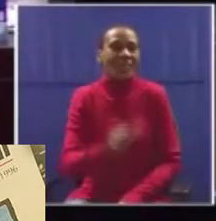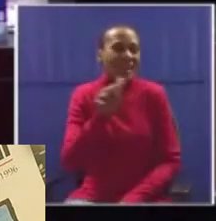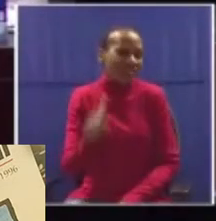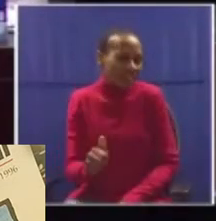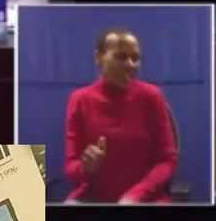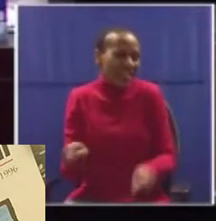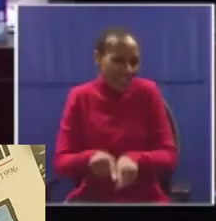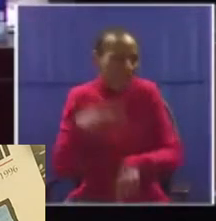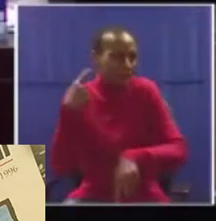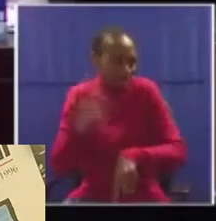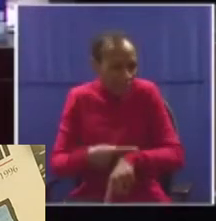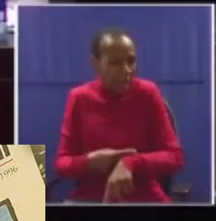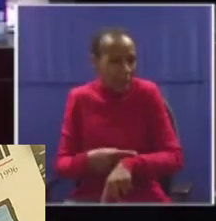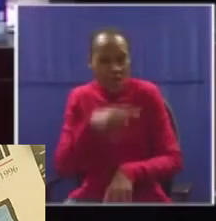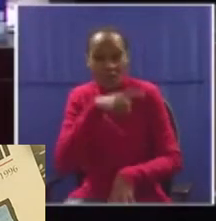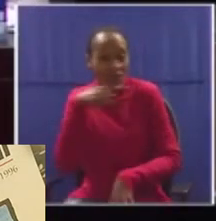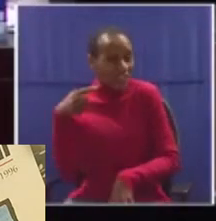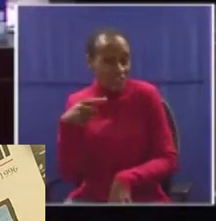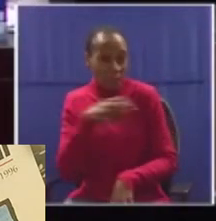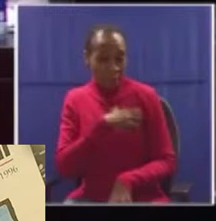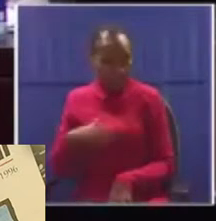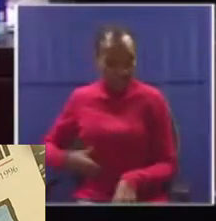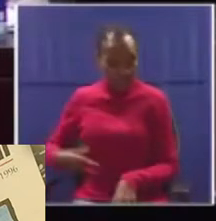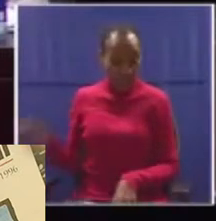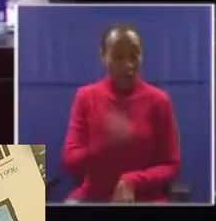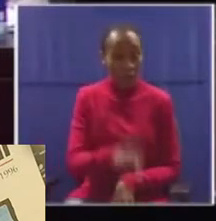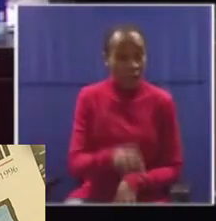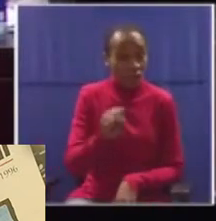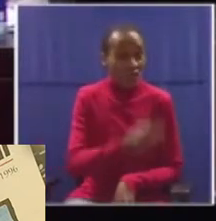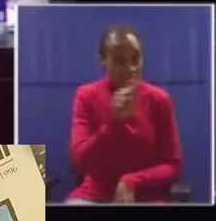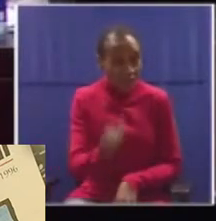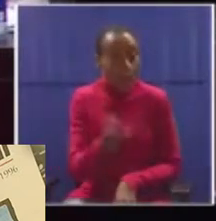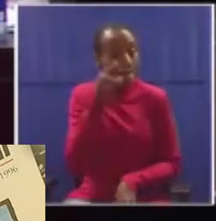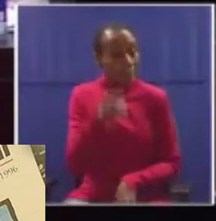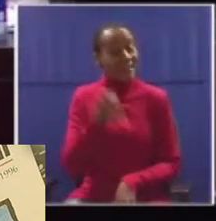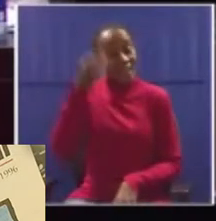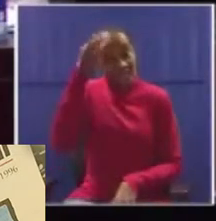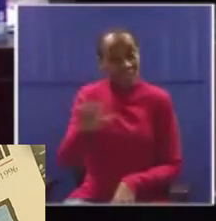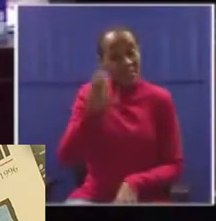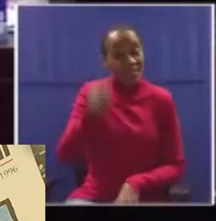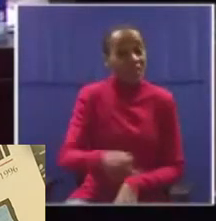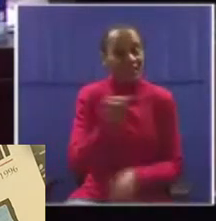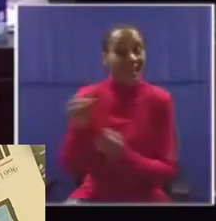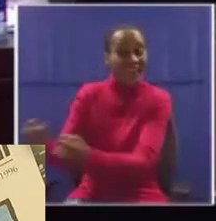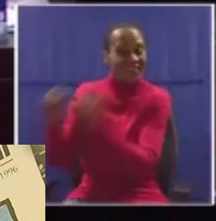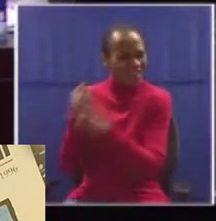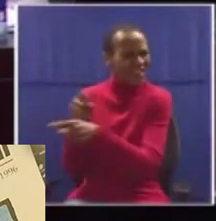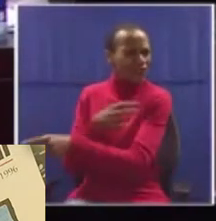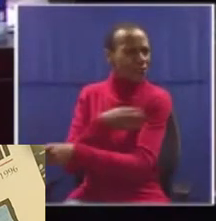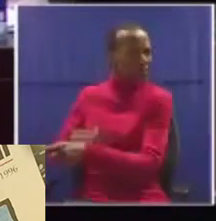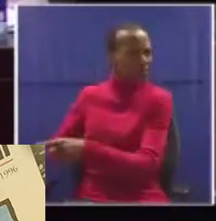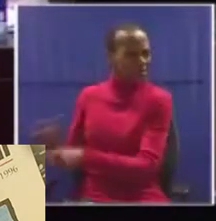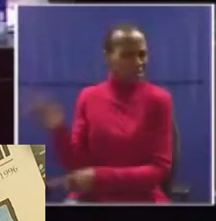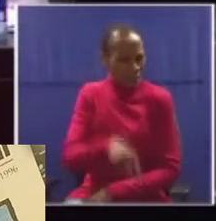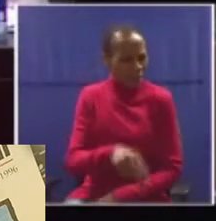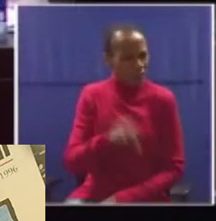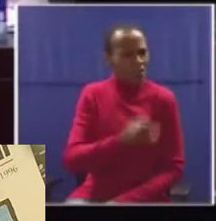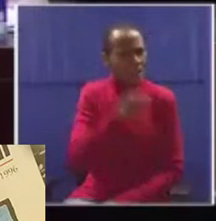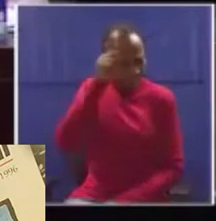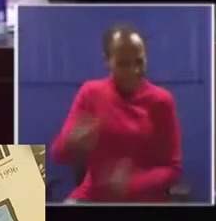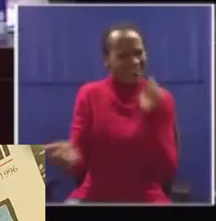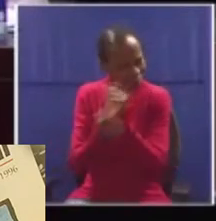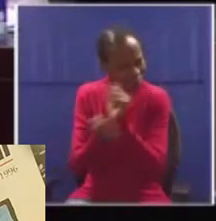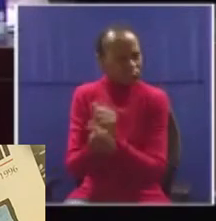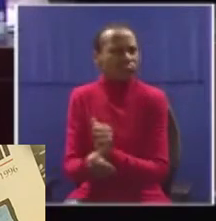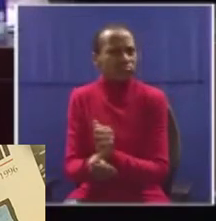Vladimir Putin the Russian war criminal that the current South African Government invited to the brics summit he should be arrested and